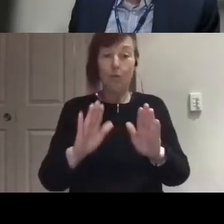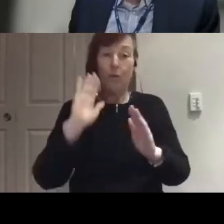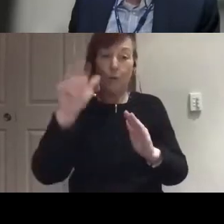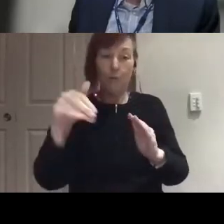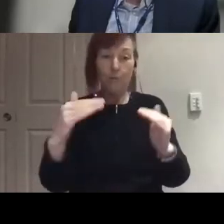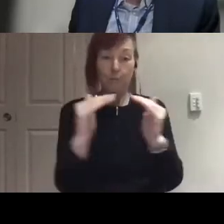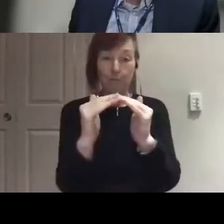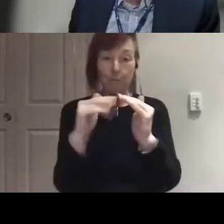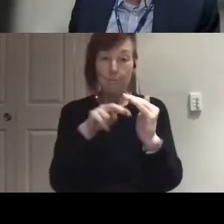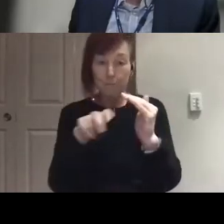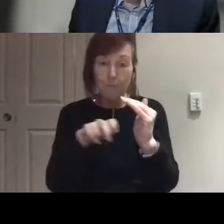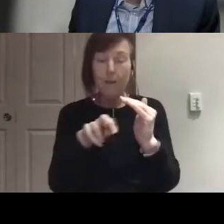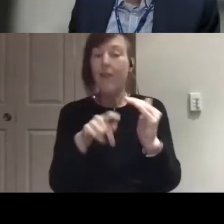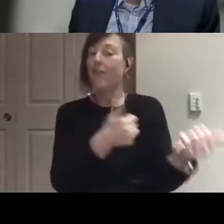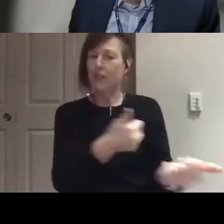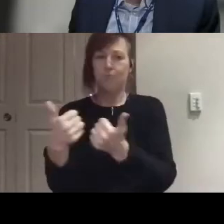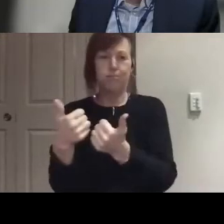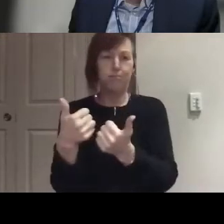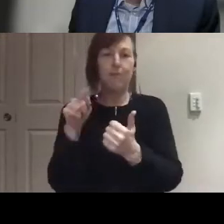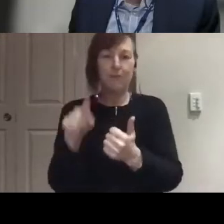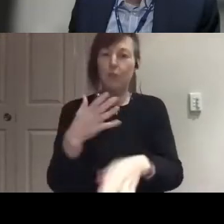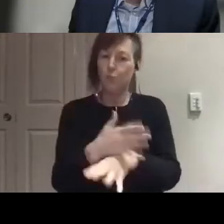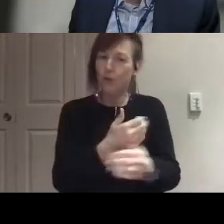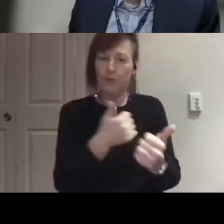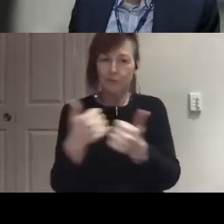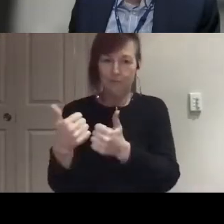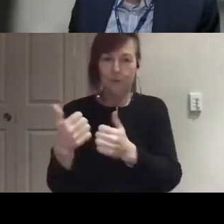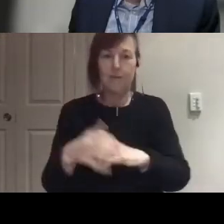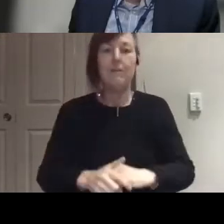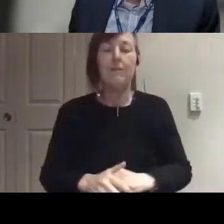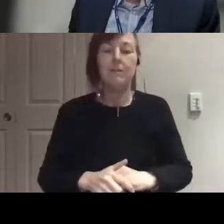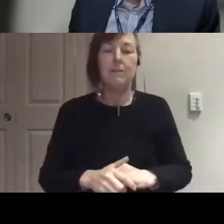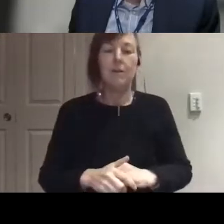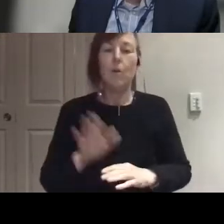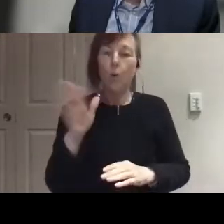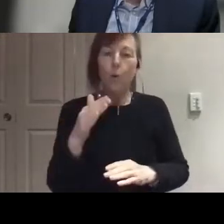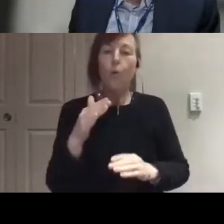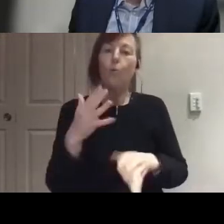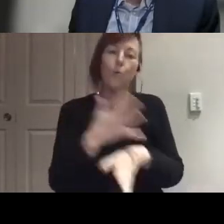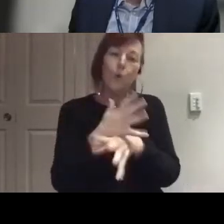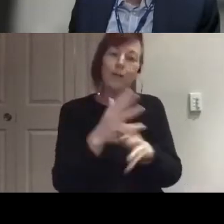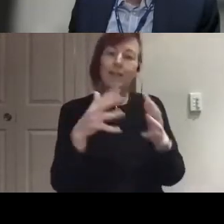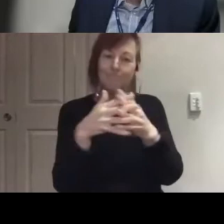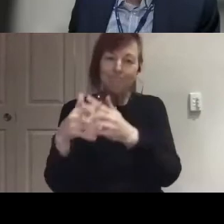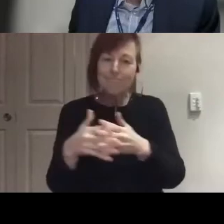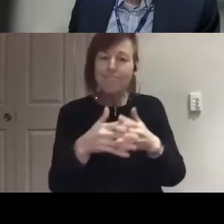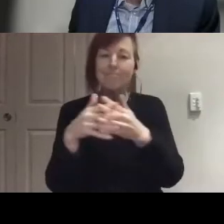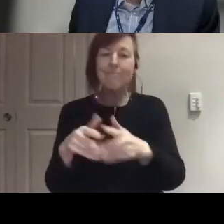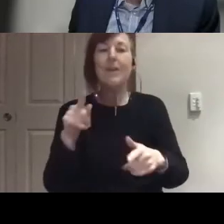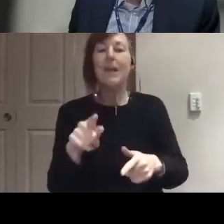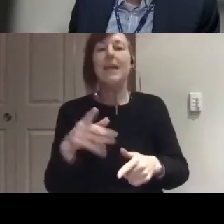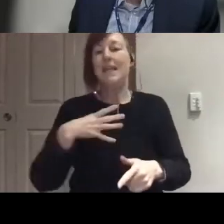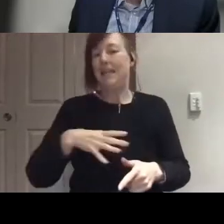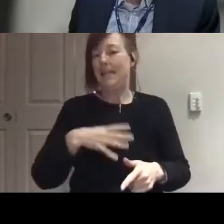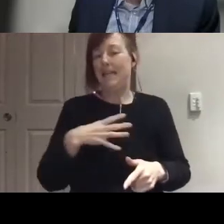up. But we're all in this together. And what we have to do is, as a whole city and region, we